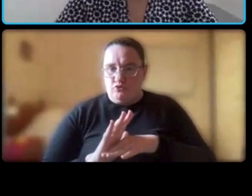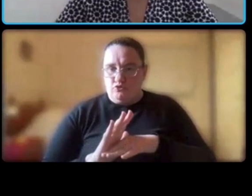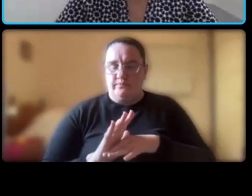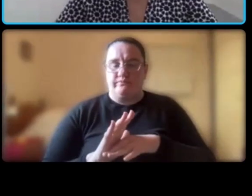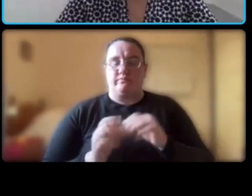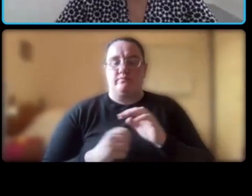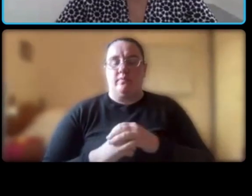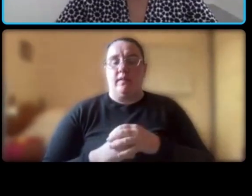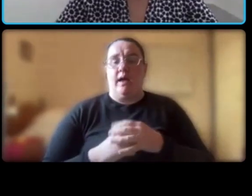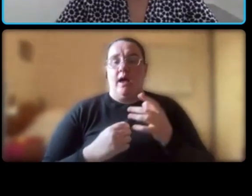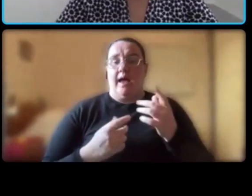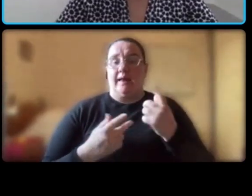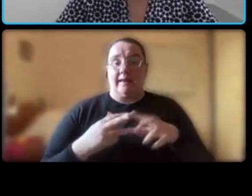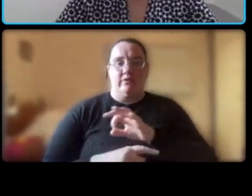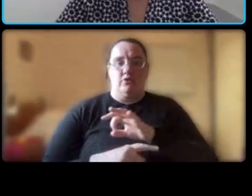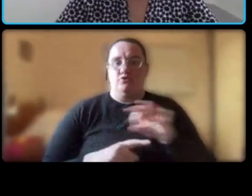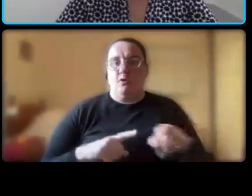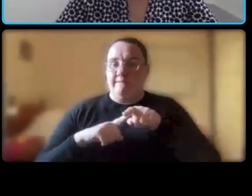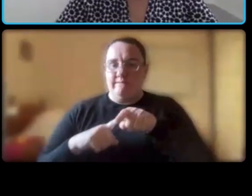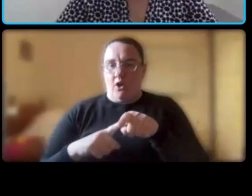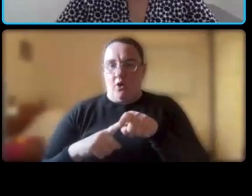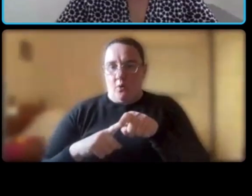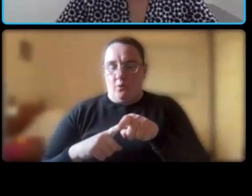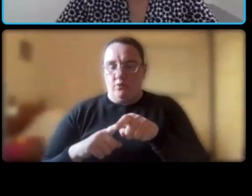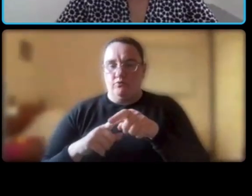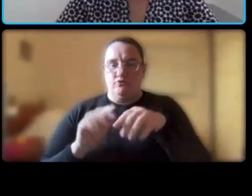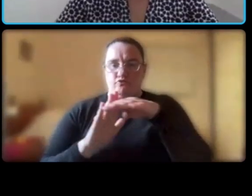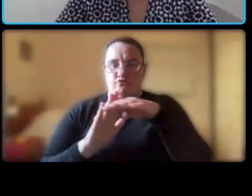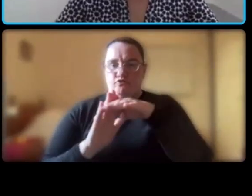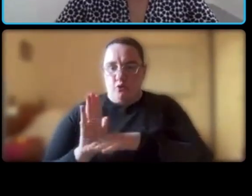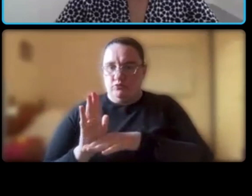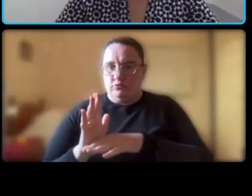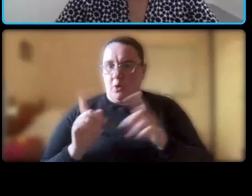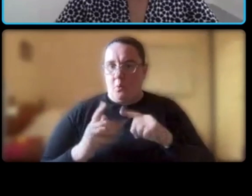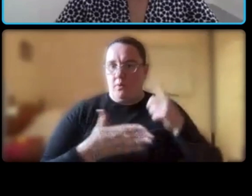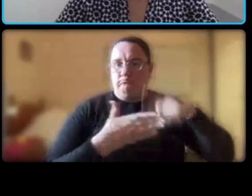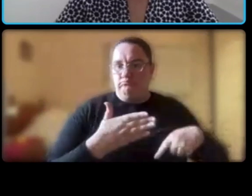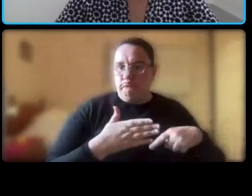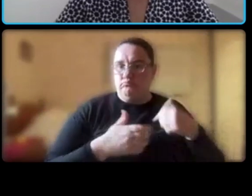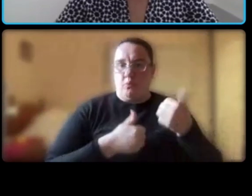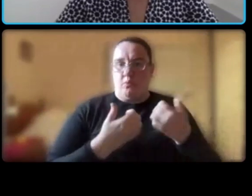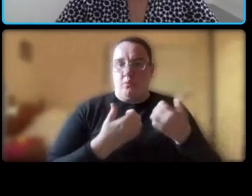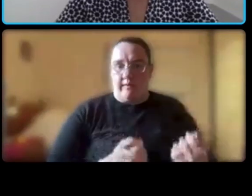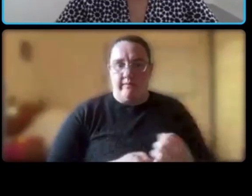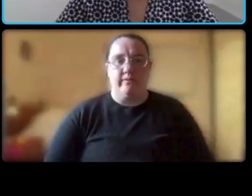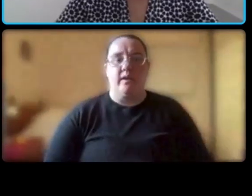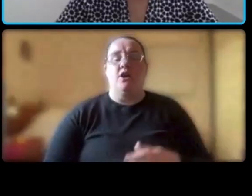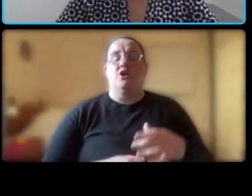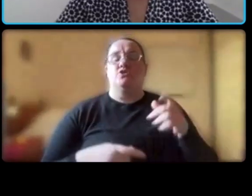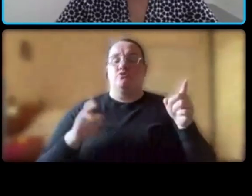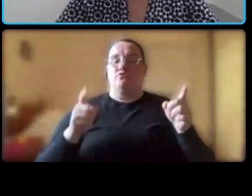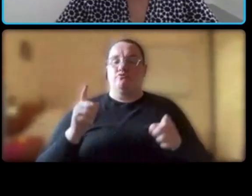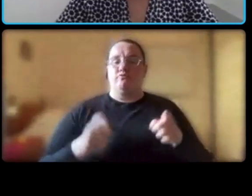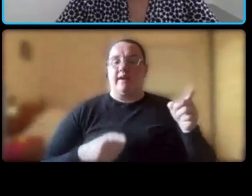not following, i.e. meeting them or not meeting them, the rewards and penalties. Regulation influences how we behave and brings order